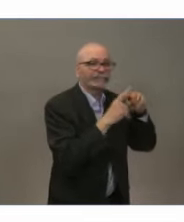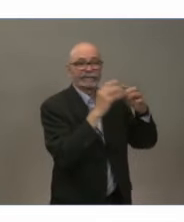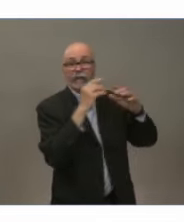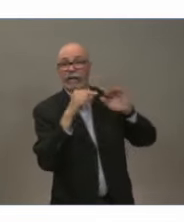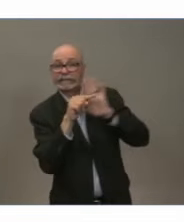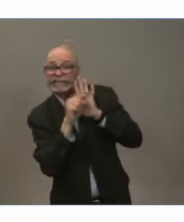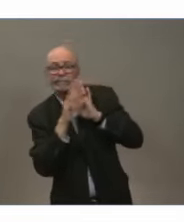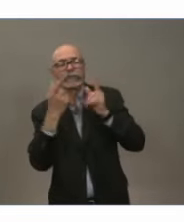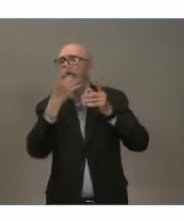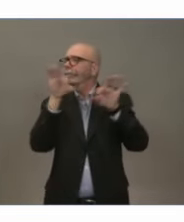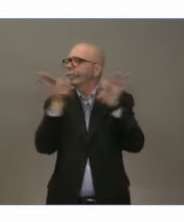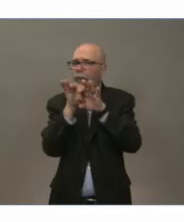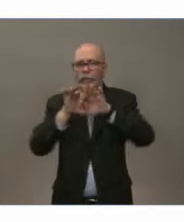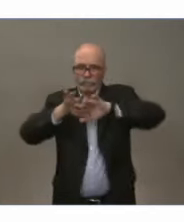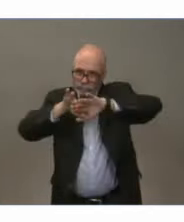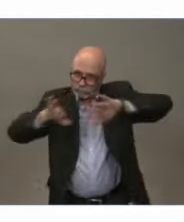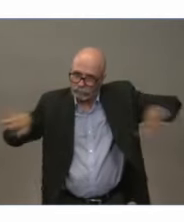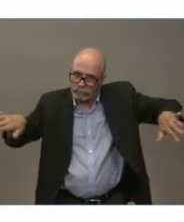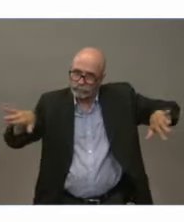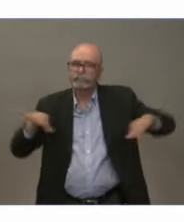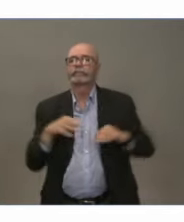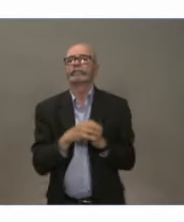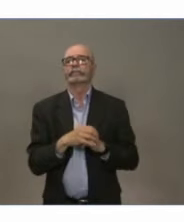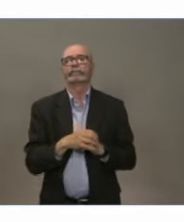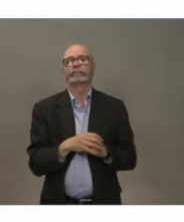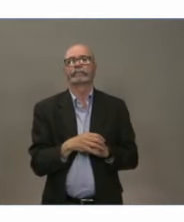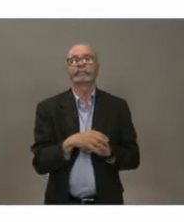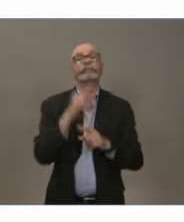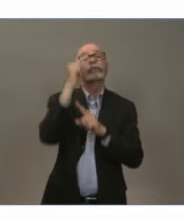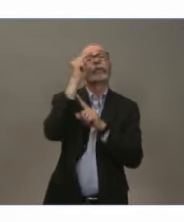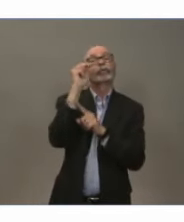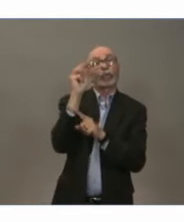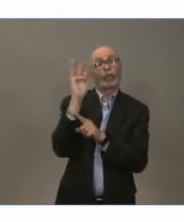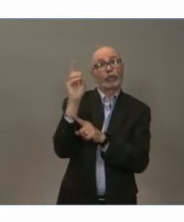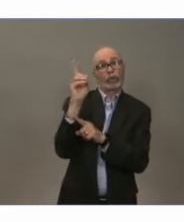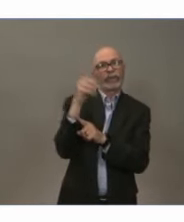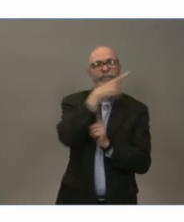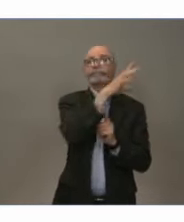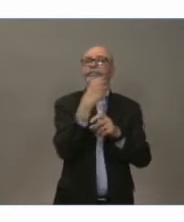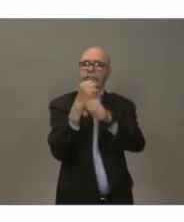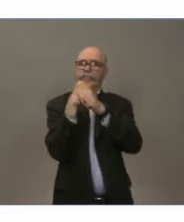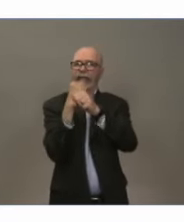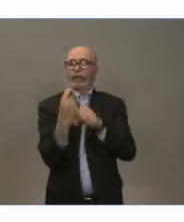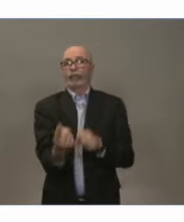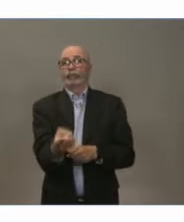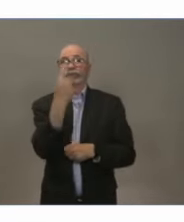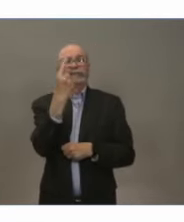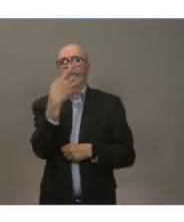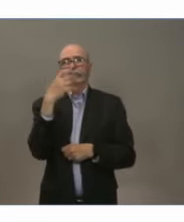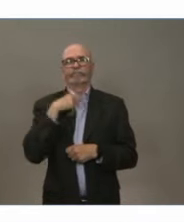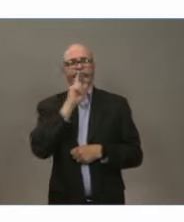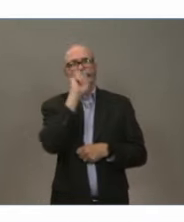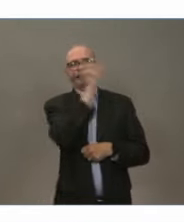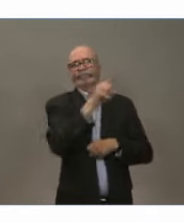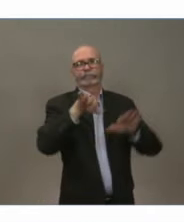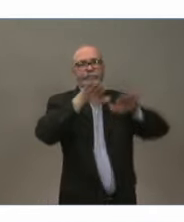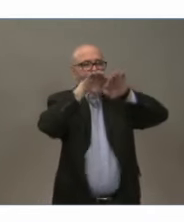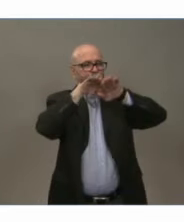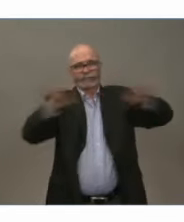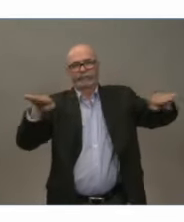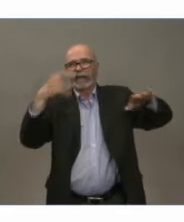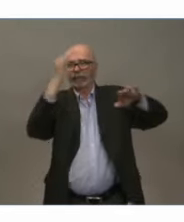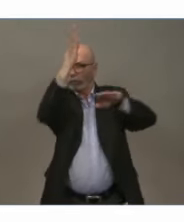like Northwood actually has the ability, they have created one of their floors is now their COVID unit. Not every long-term care facility has